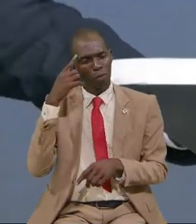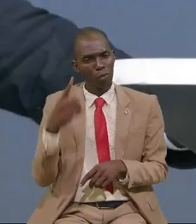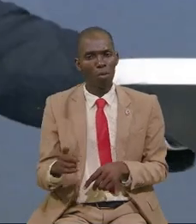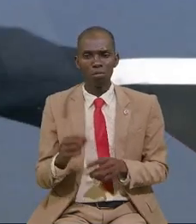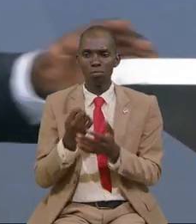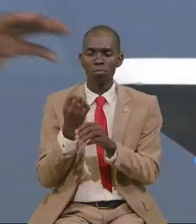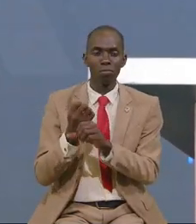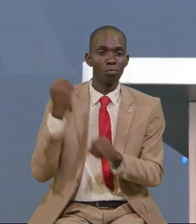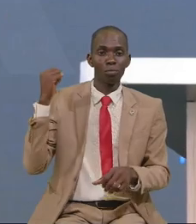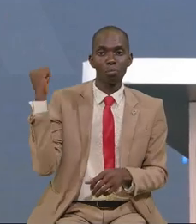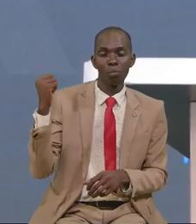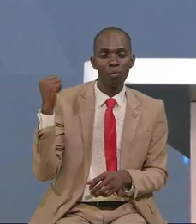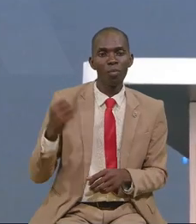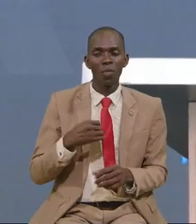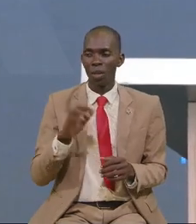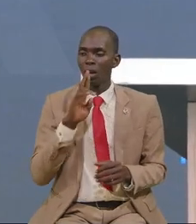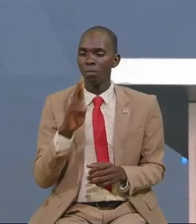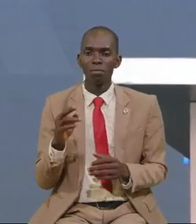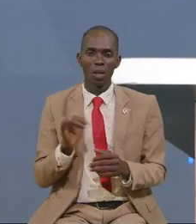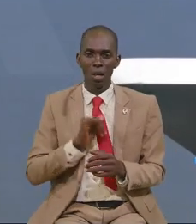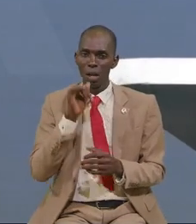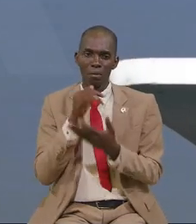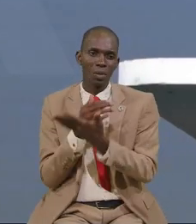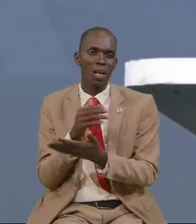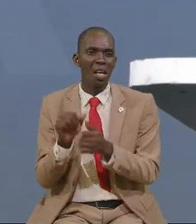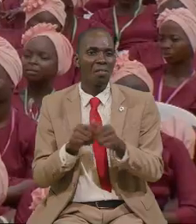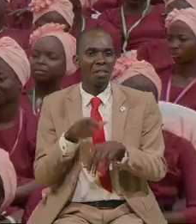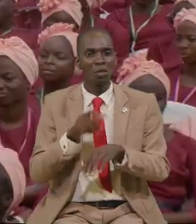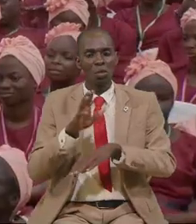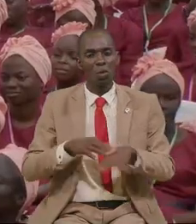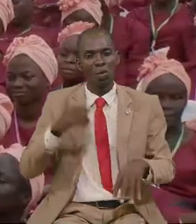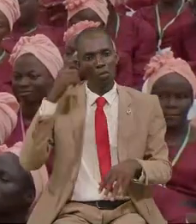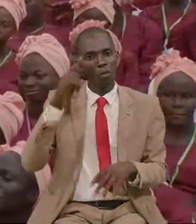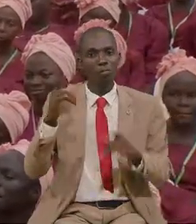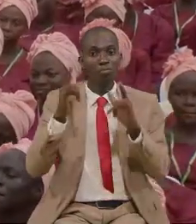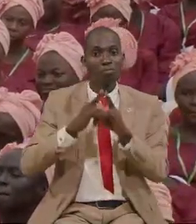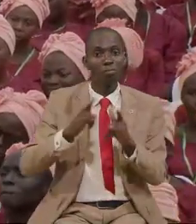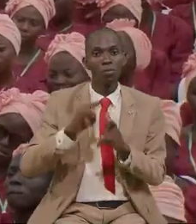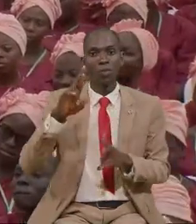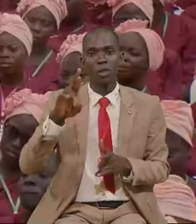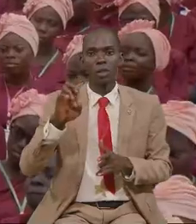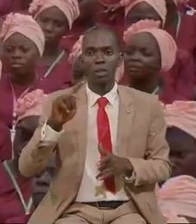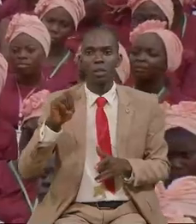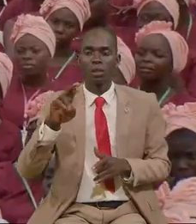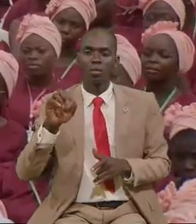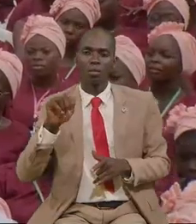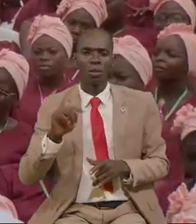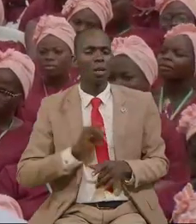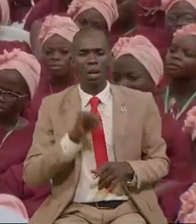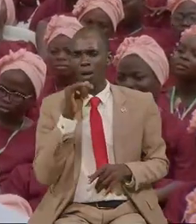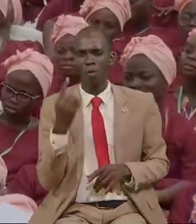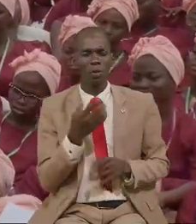Every time you come, you do retreat, I'm always there. I say, but I see something about you.